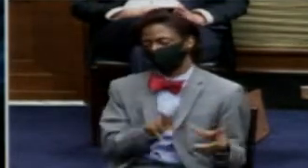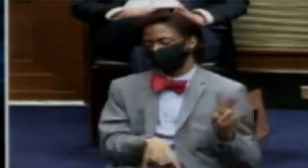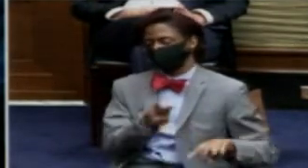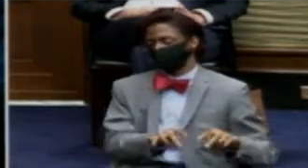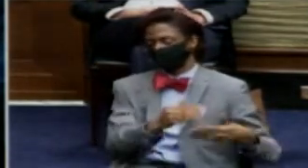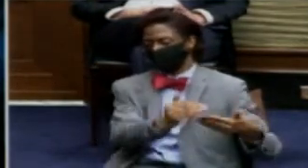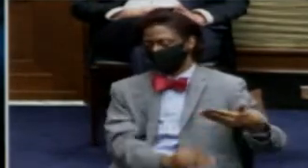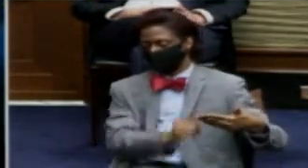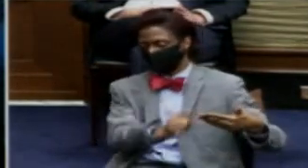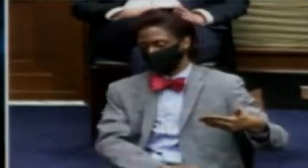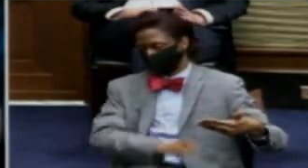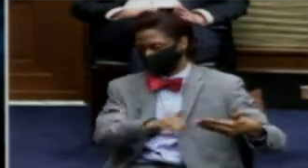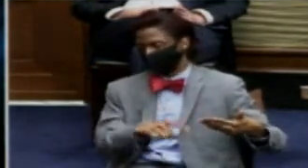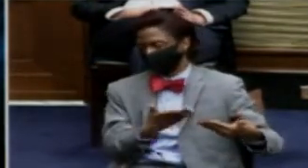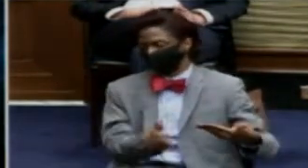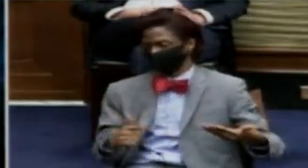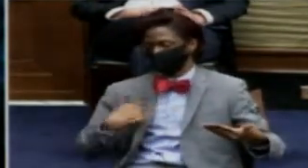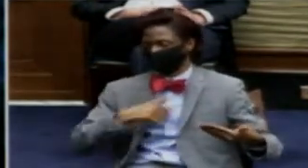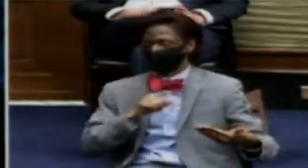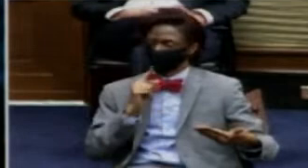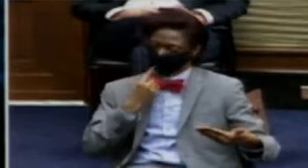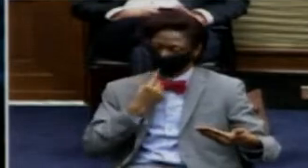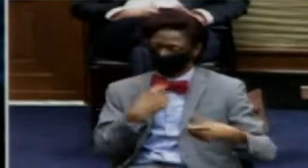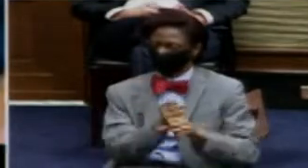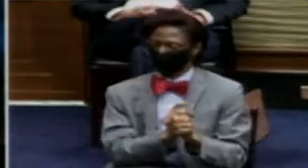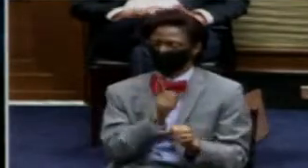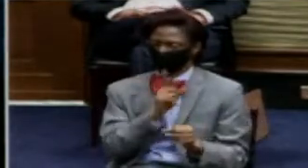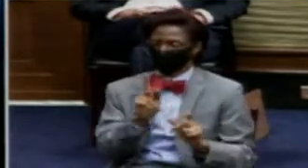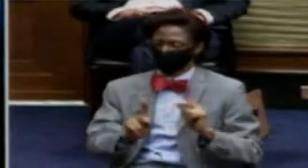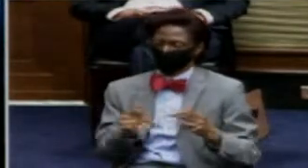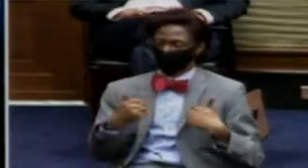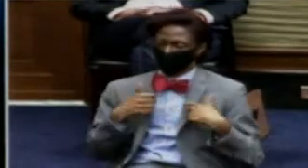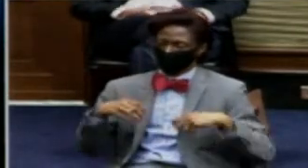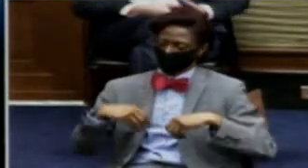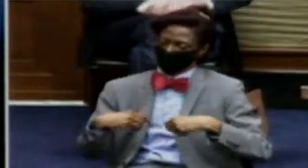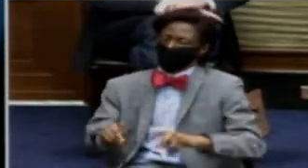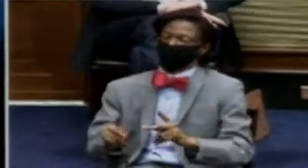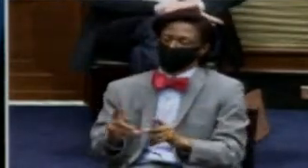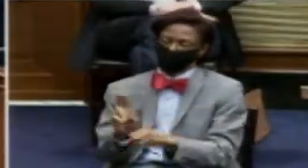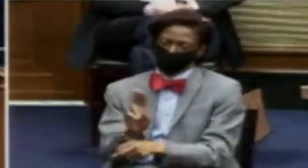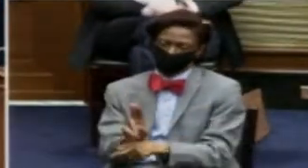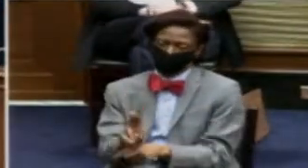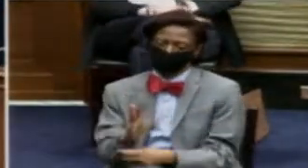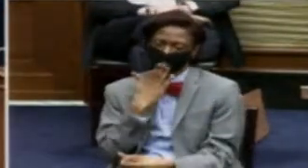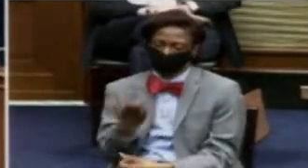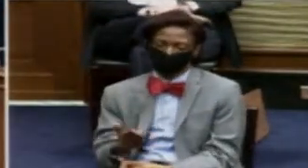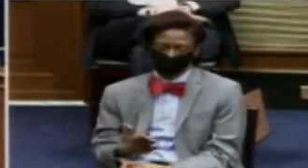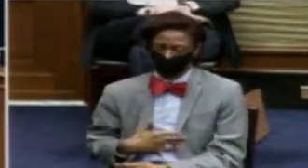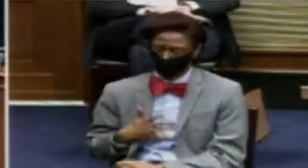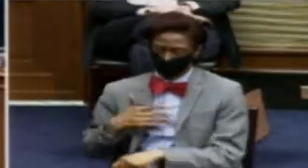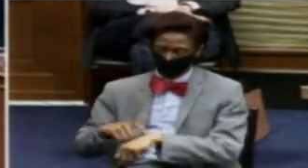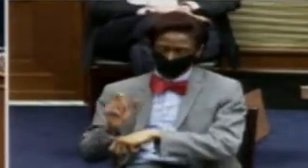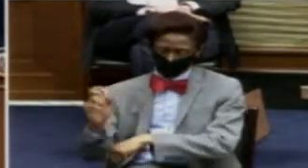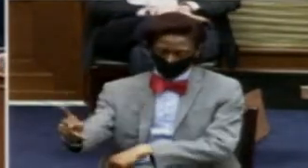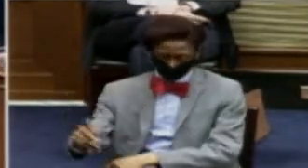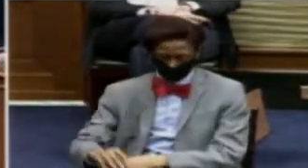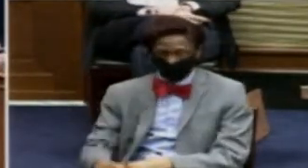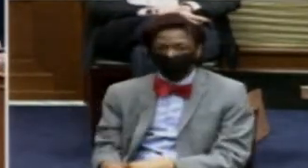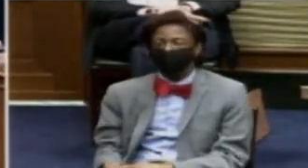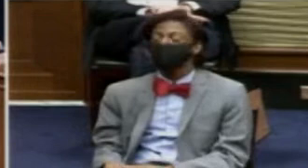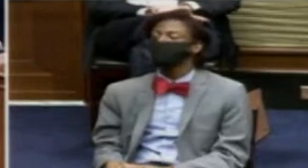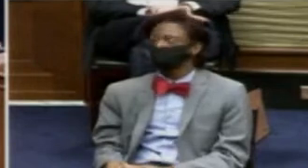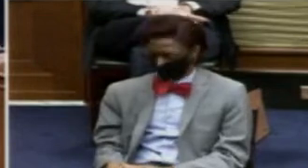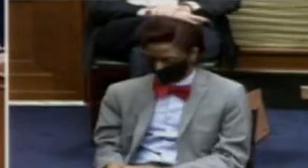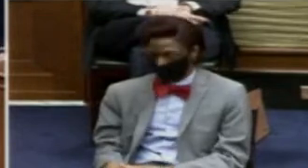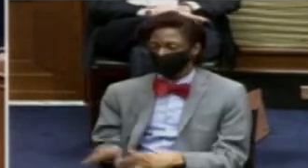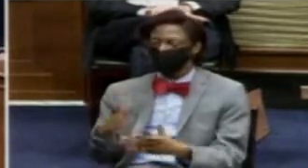really serious about making sure people have that opportunity. Thank you, and I yield back. The gentleman yields back. The gentleman from Illinois, Mr.